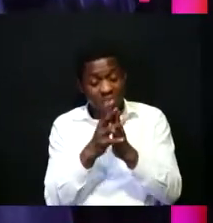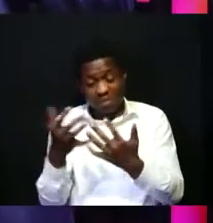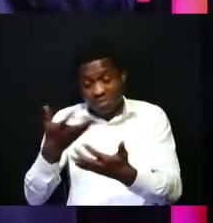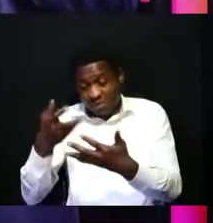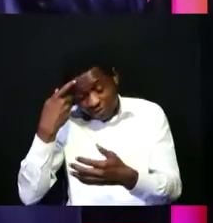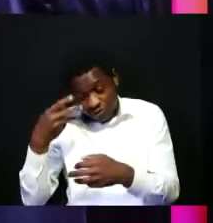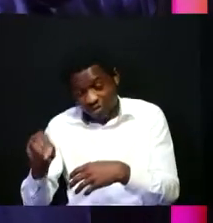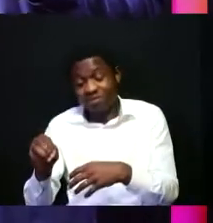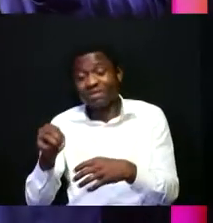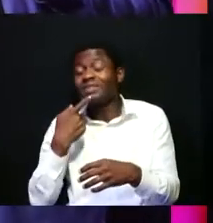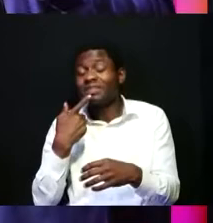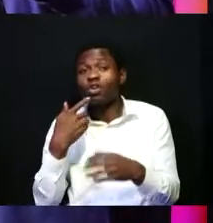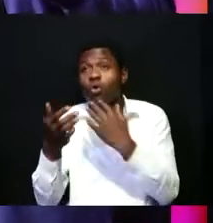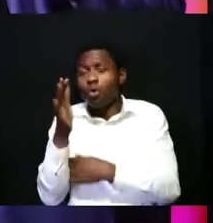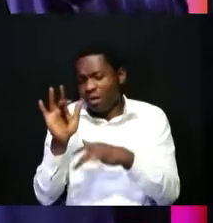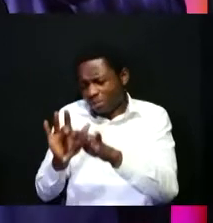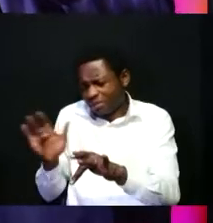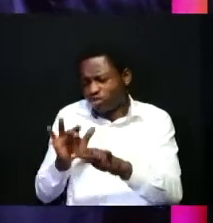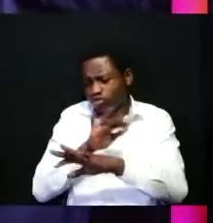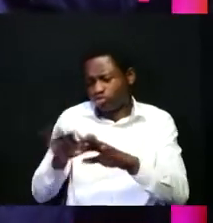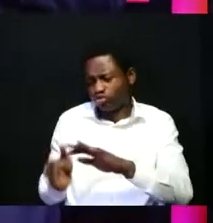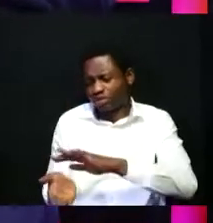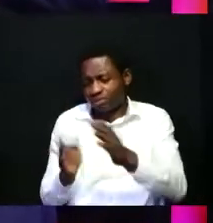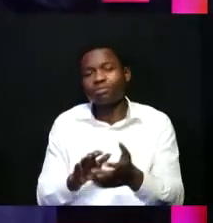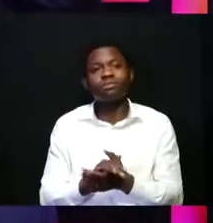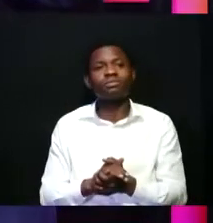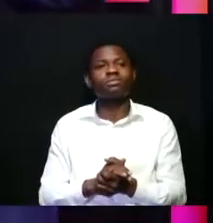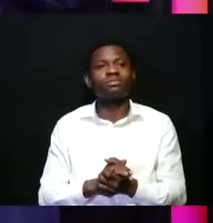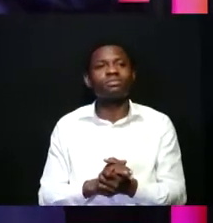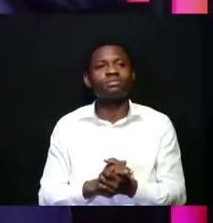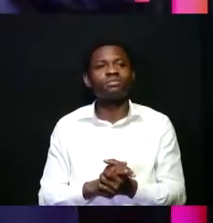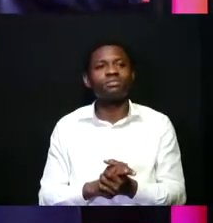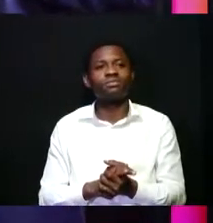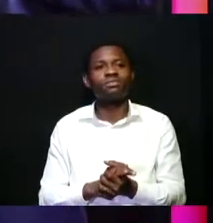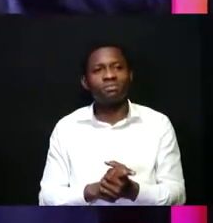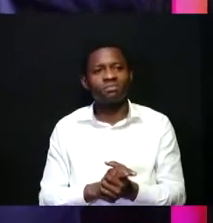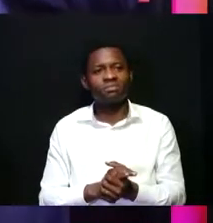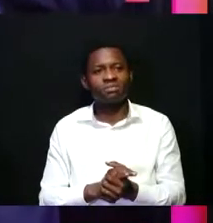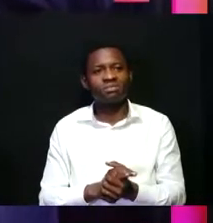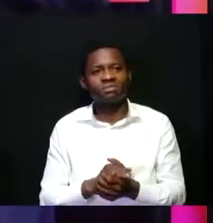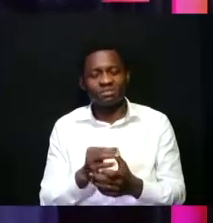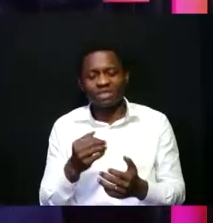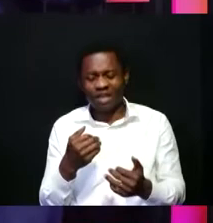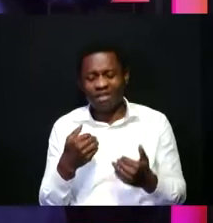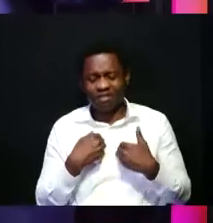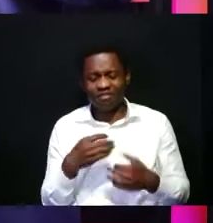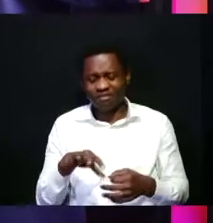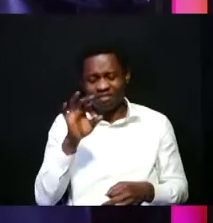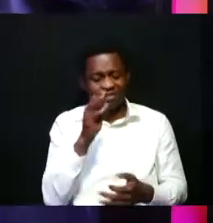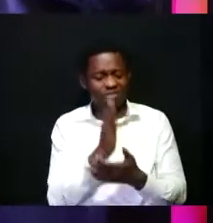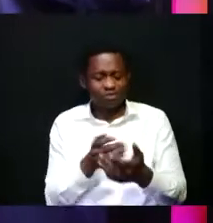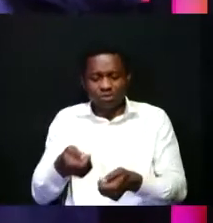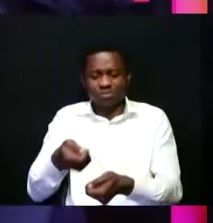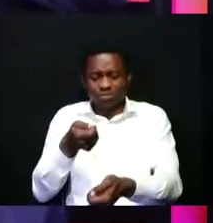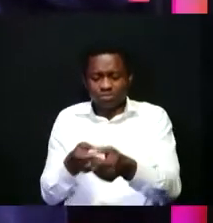I have found a ransom for him, something to replace his condition so